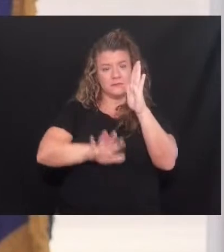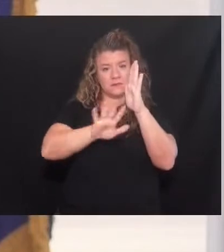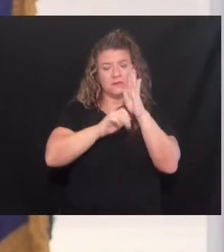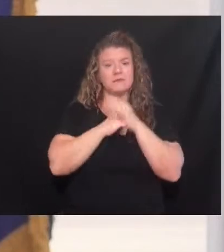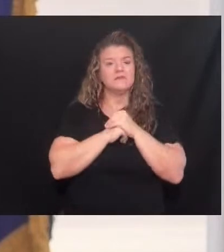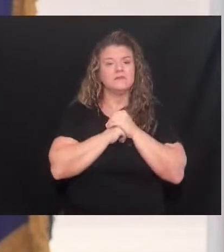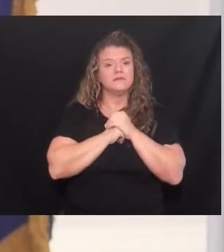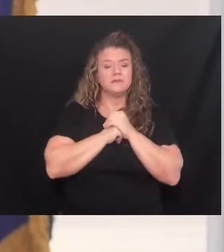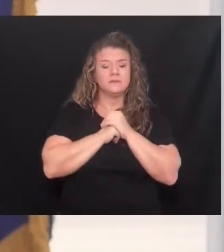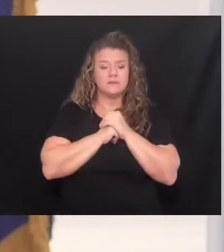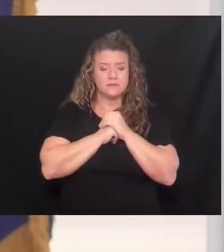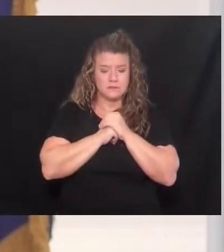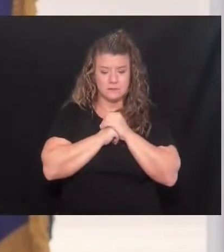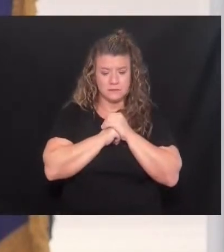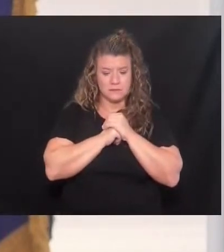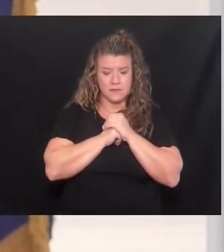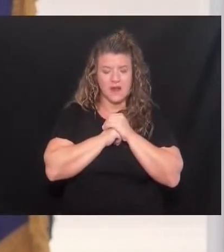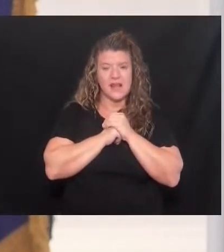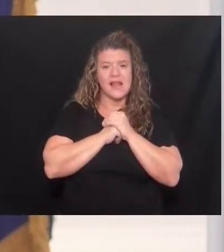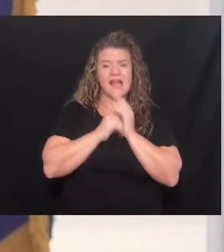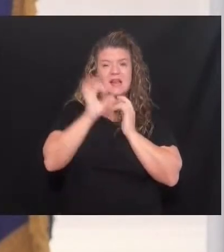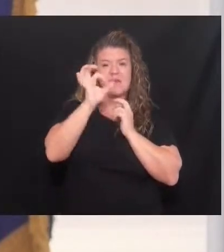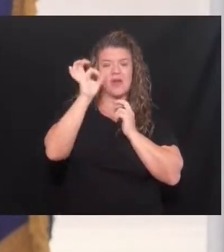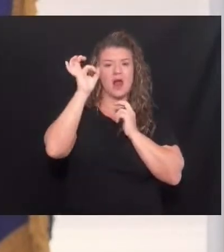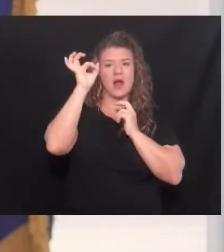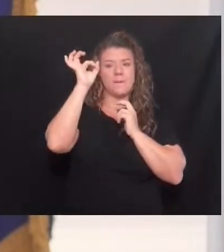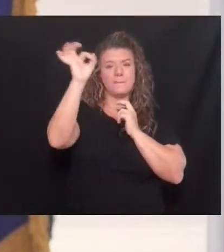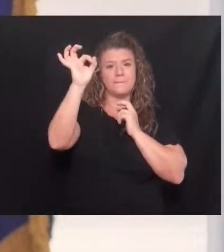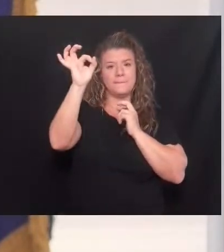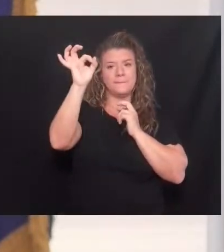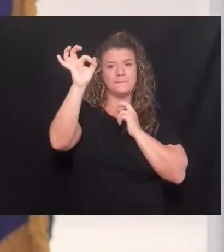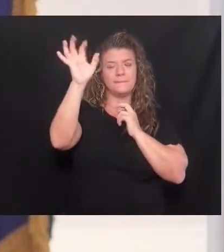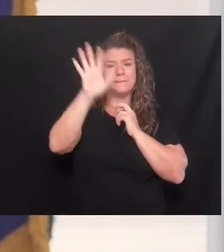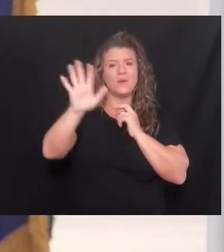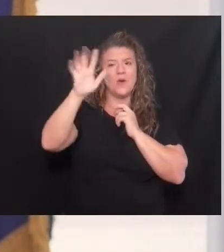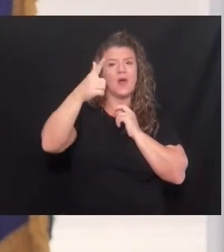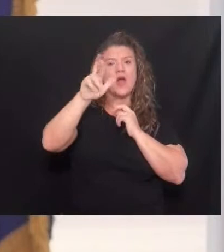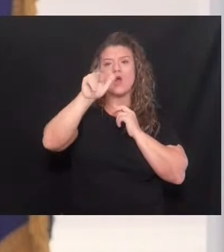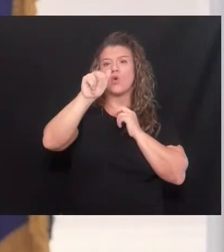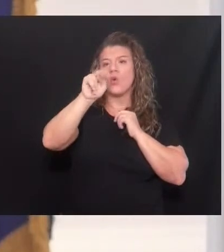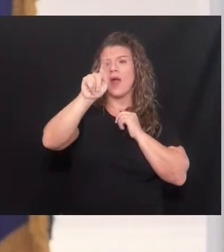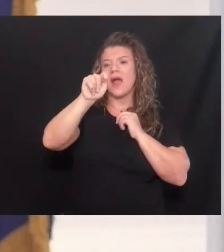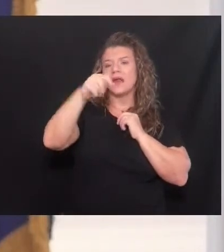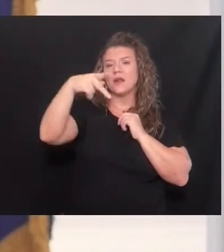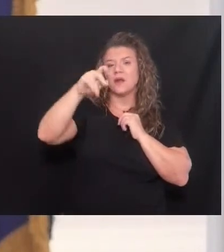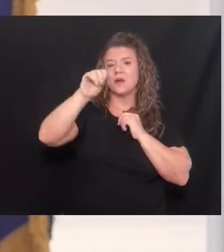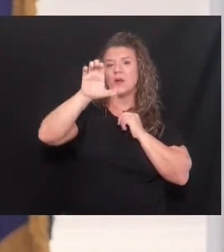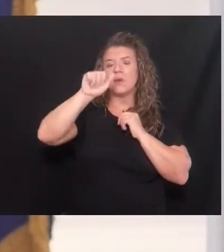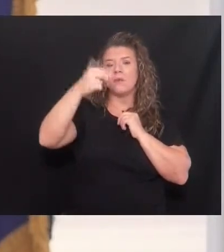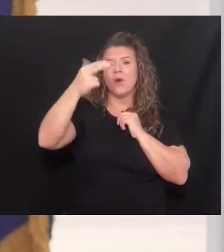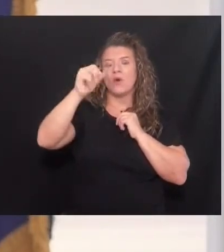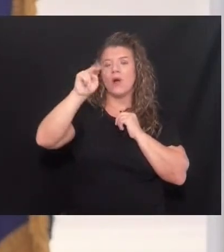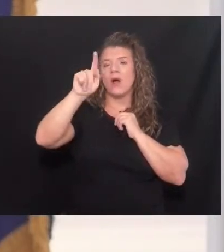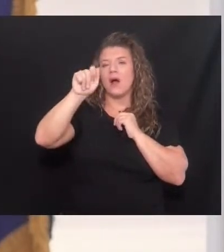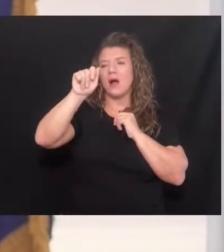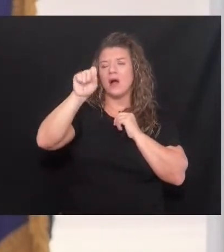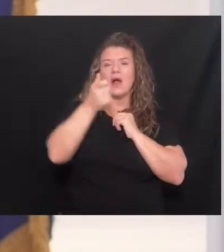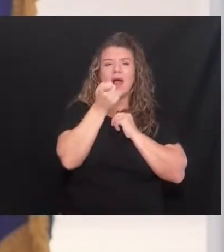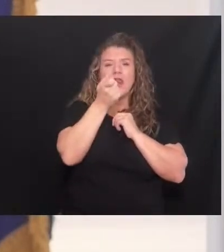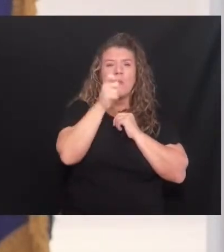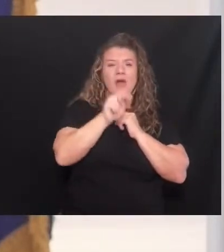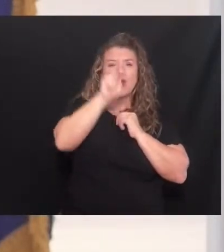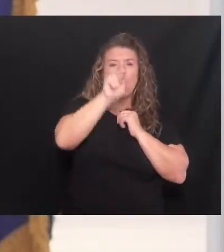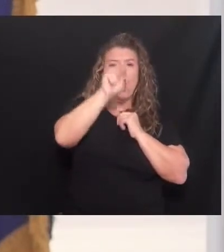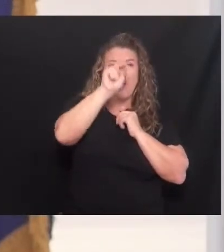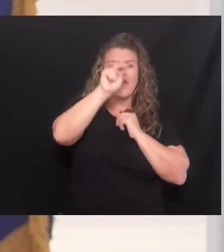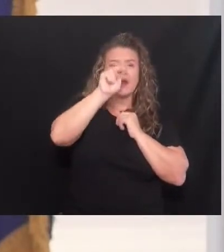big glob of it that is right around the Grant and Pocahontas counties, and a little bit up in the northern panhandle,